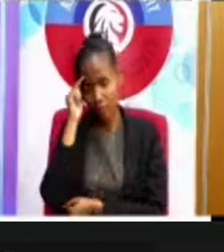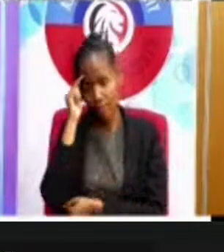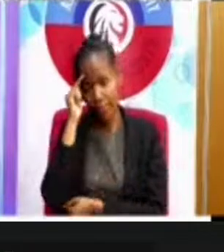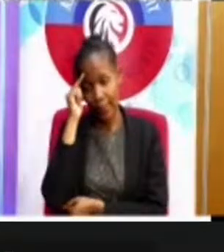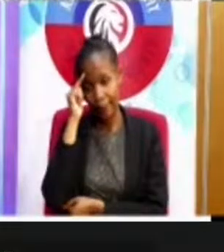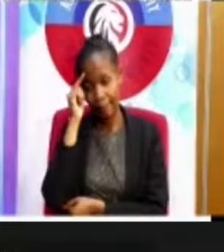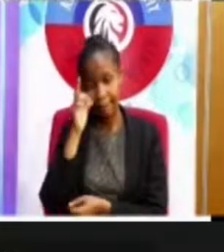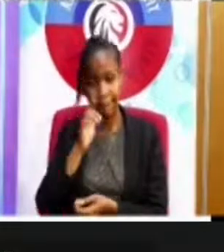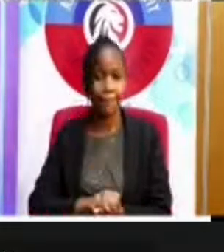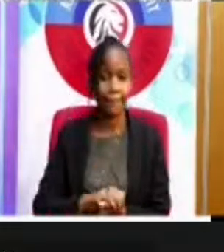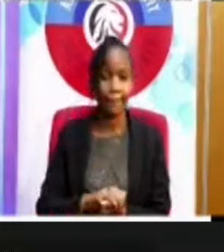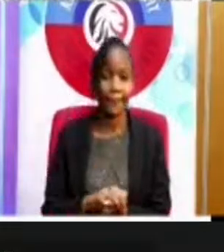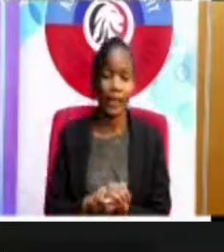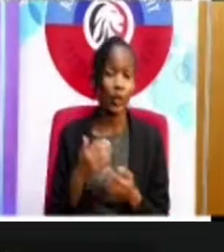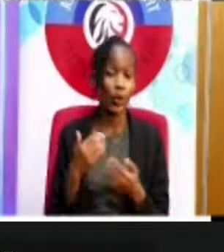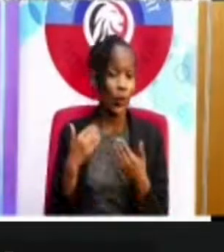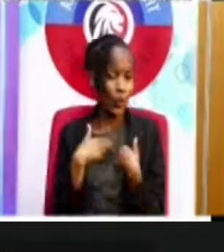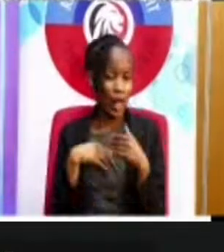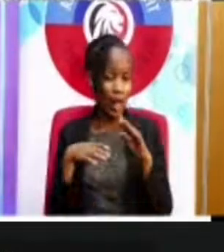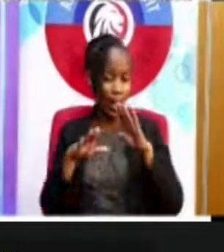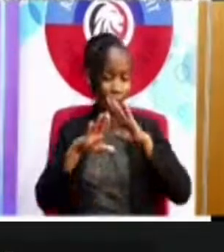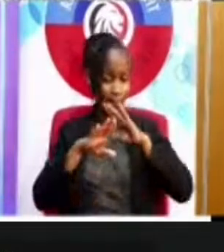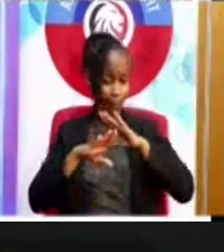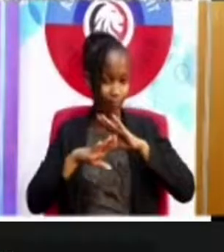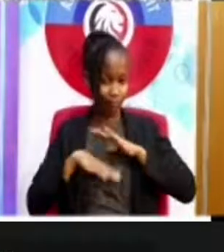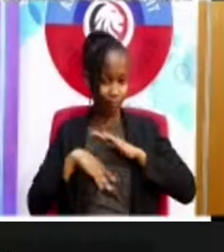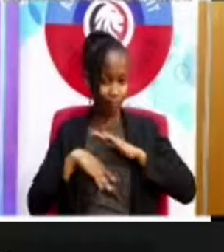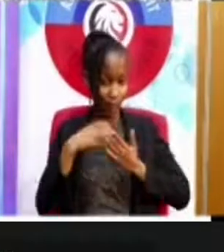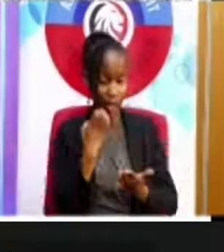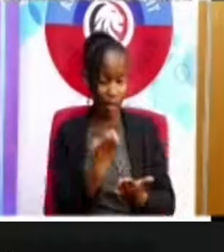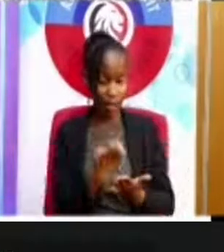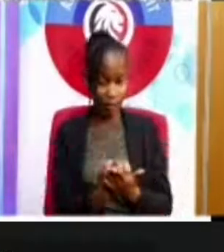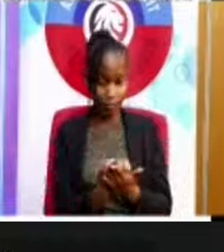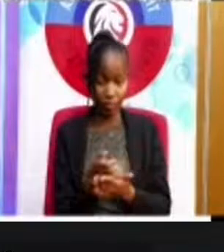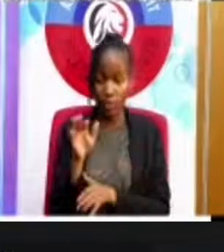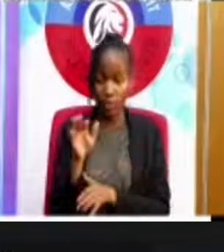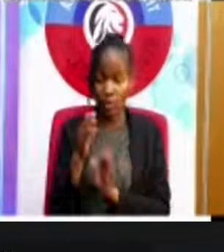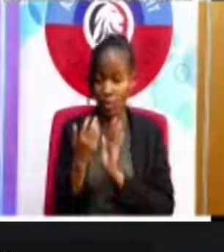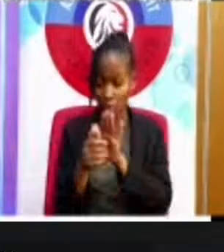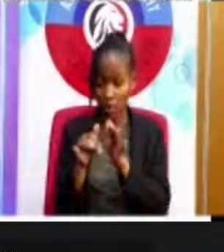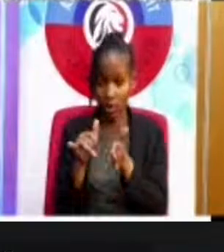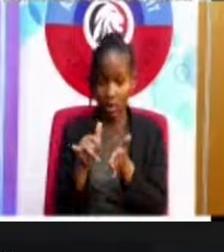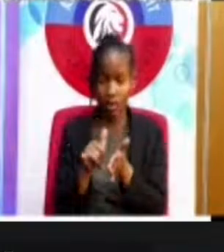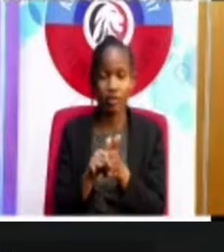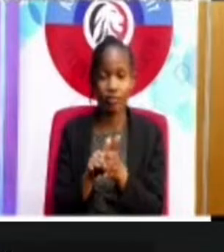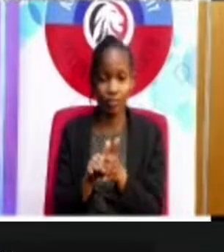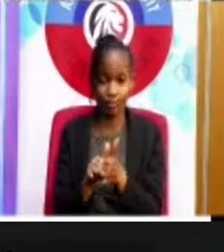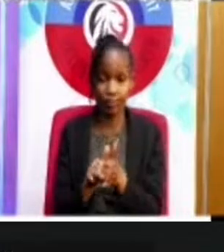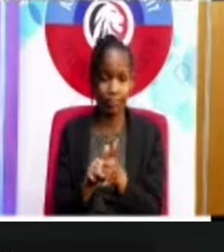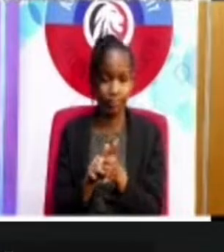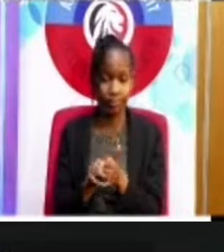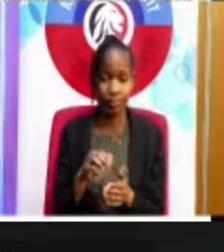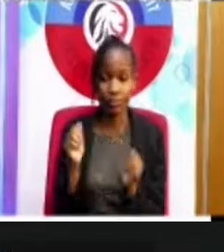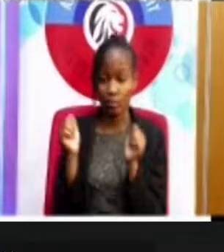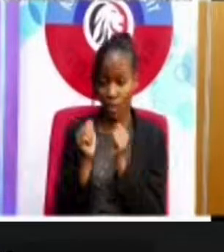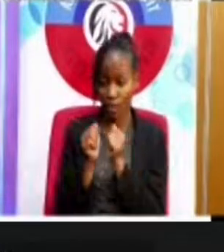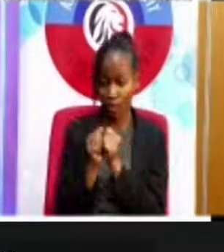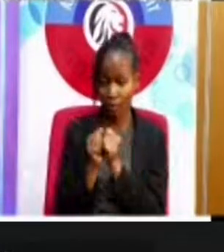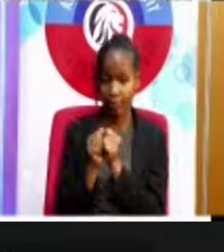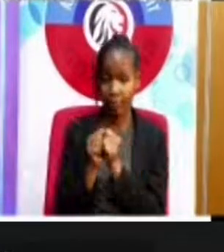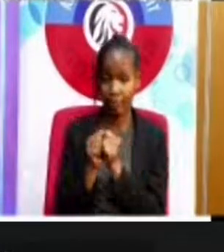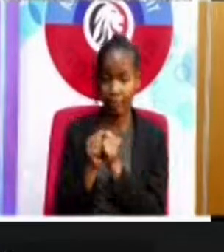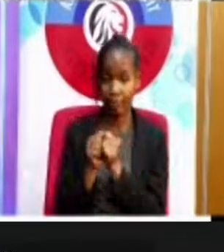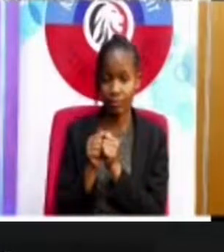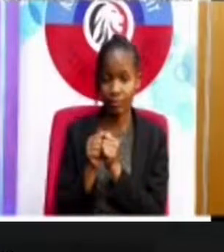there is enough evidence on ground to show that with the measures that